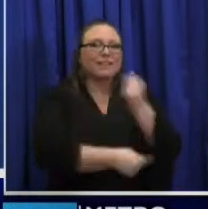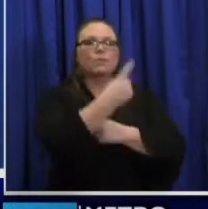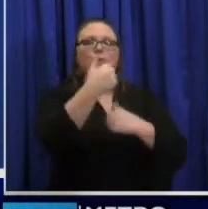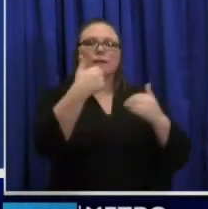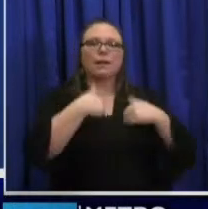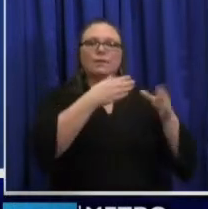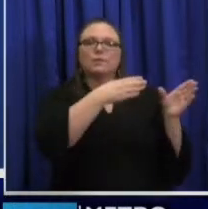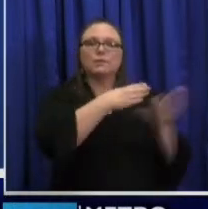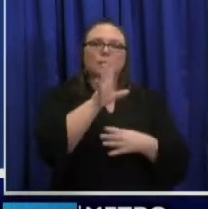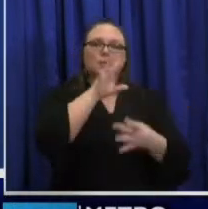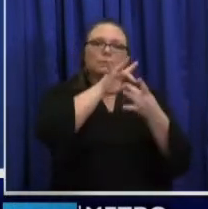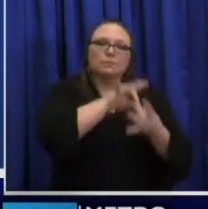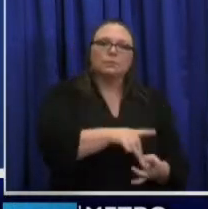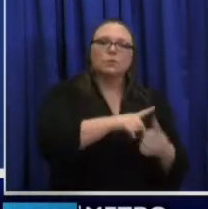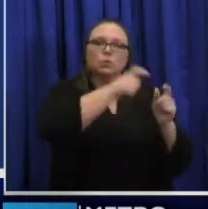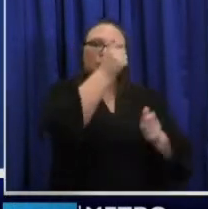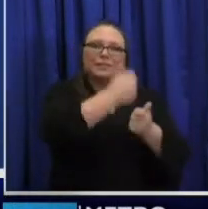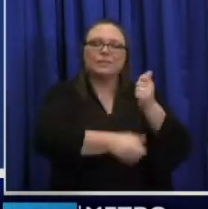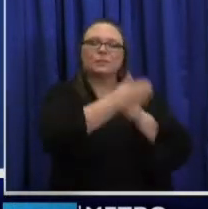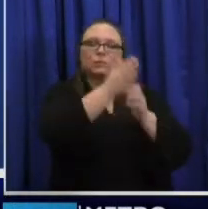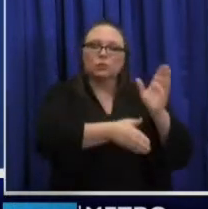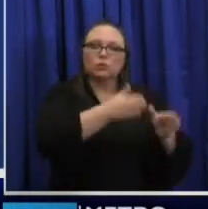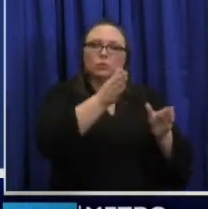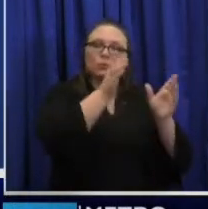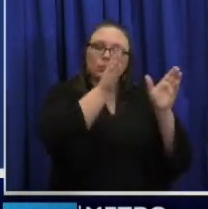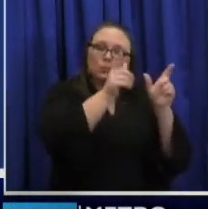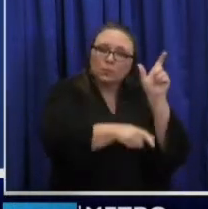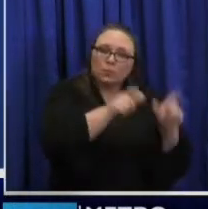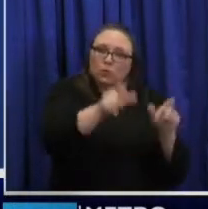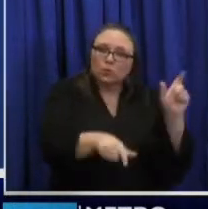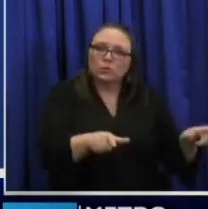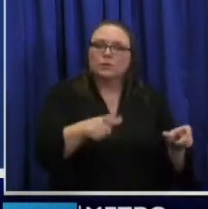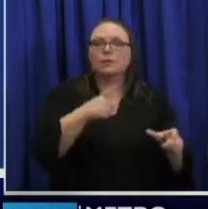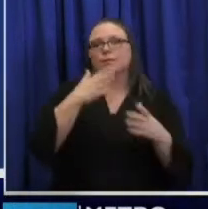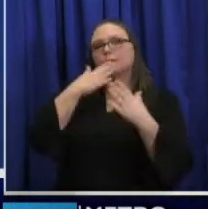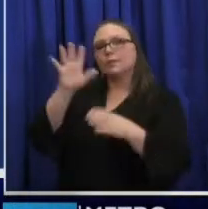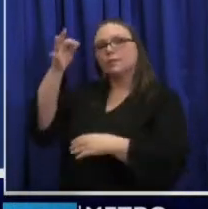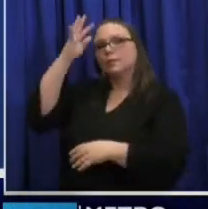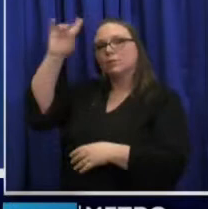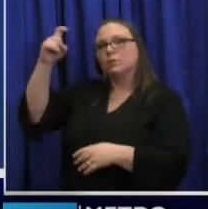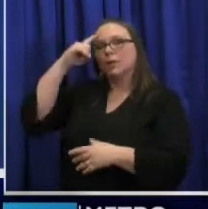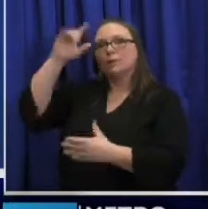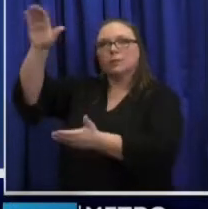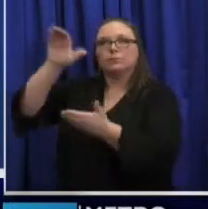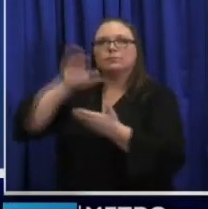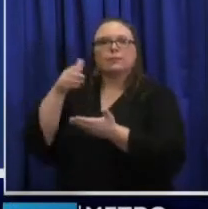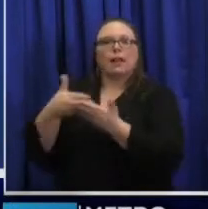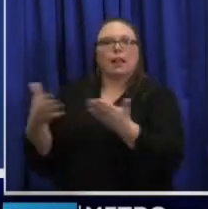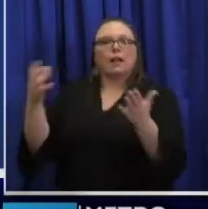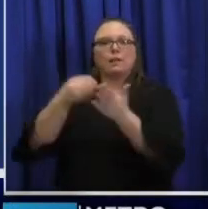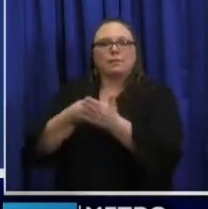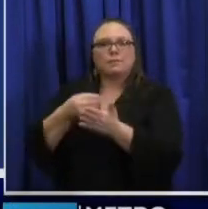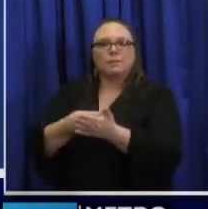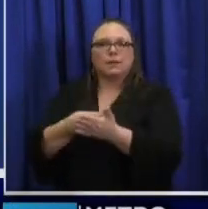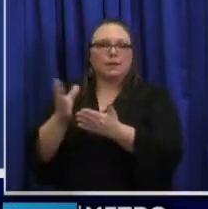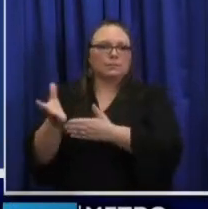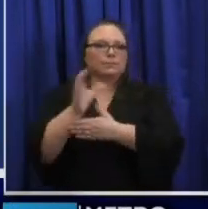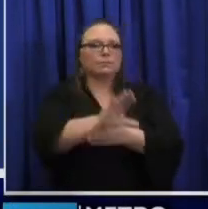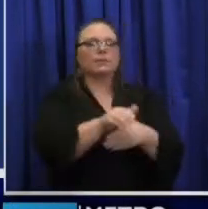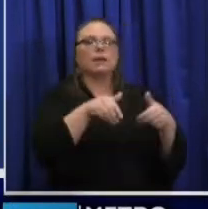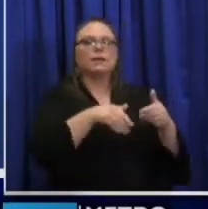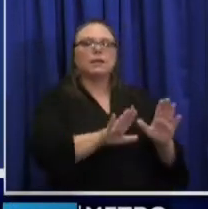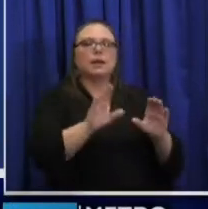recovery plan, and the city, I'm grateful to the federal government, frankly, for putting in a lot of money in this area that will allow a